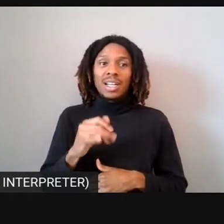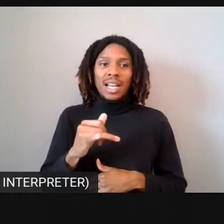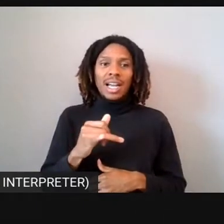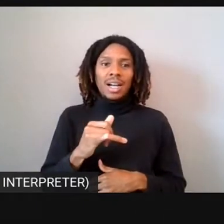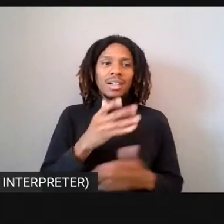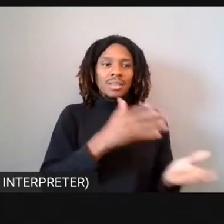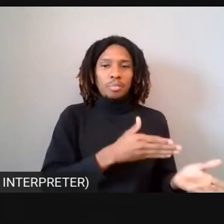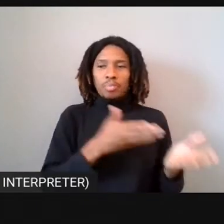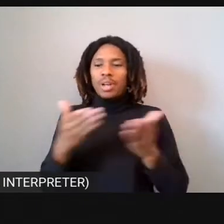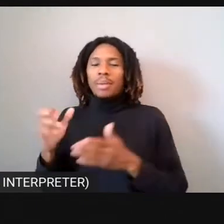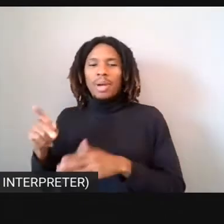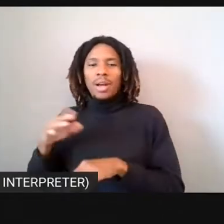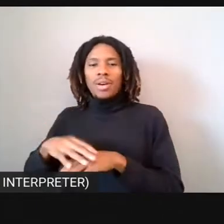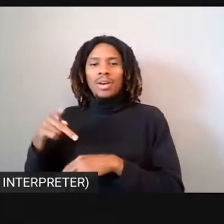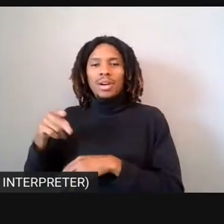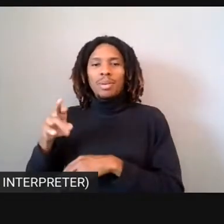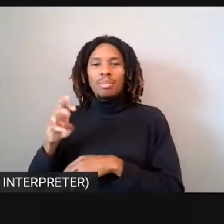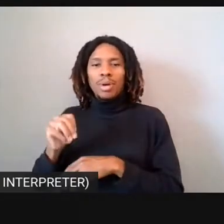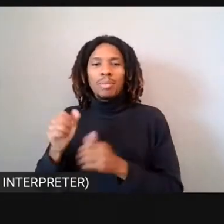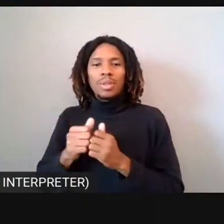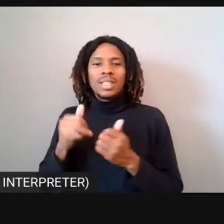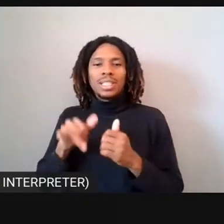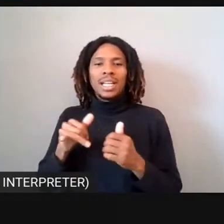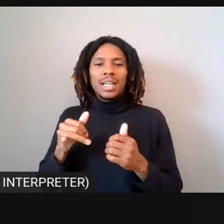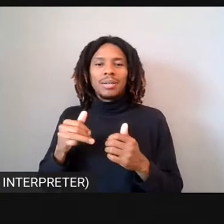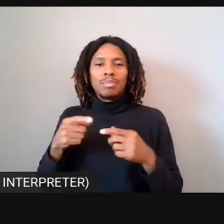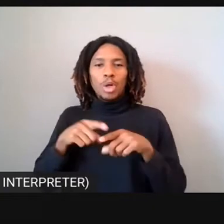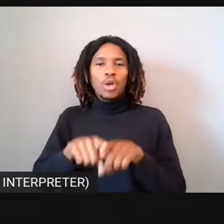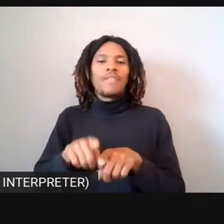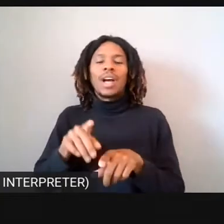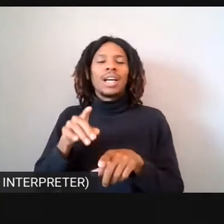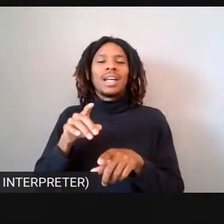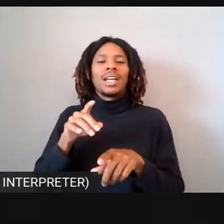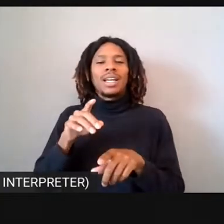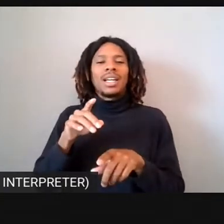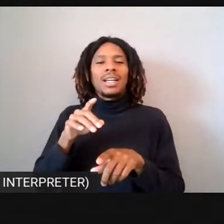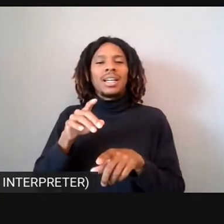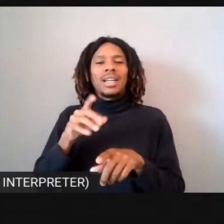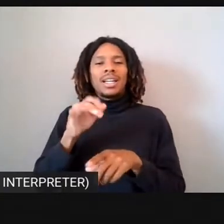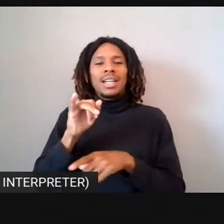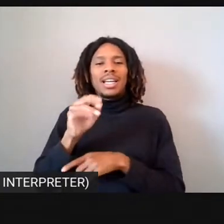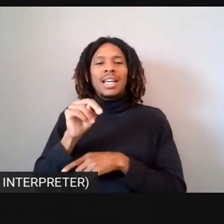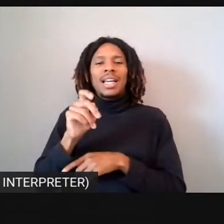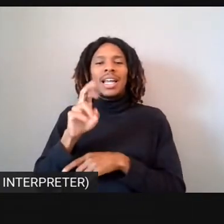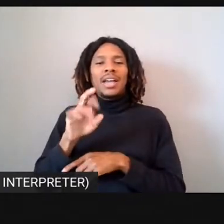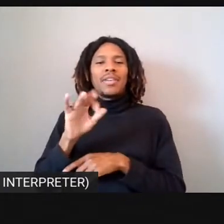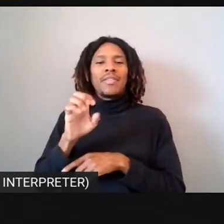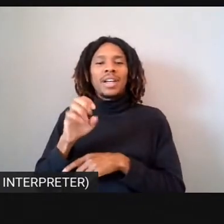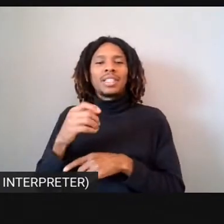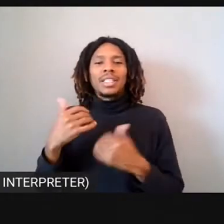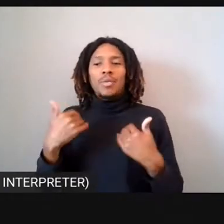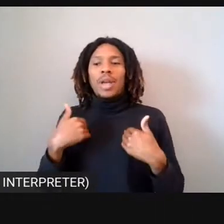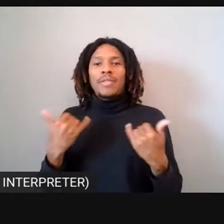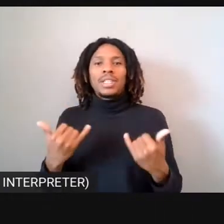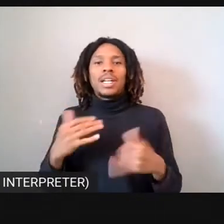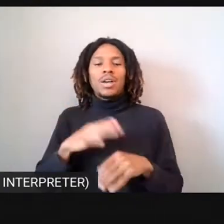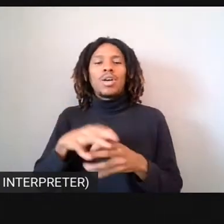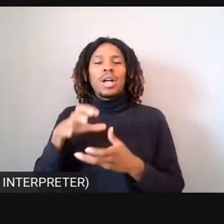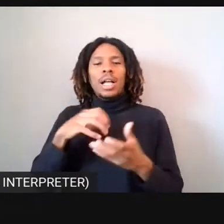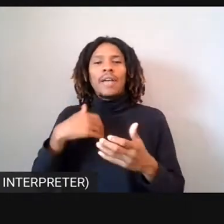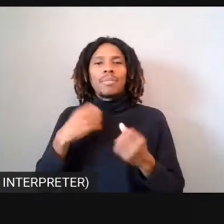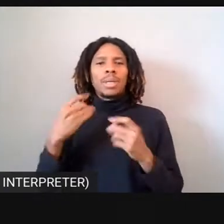same unified user interface as we have today in the cloud. So I think there's a lot of